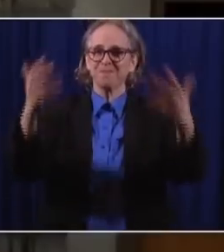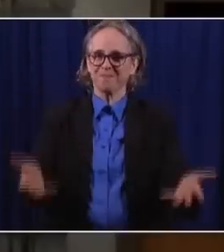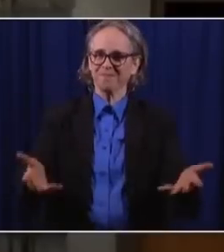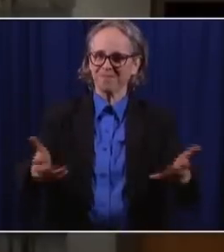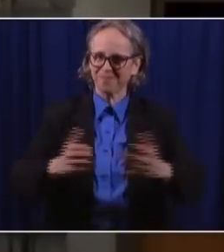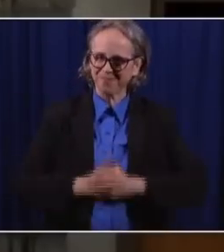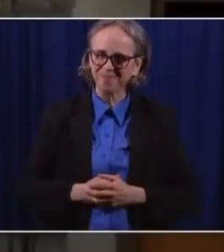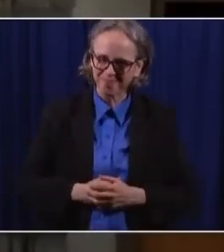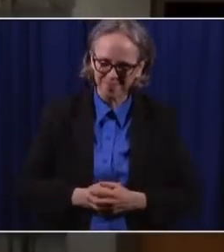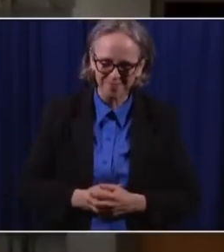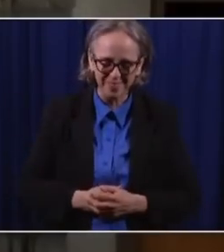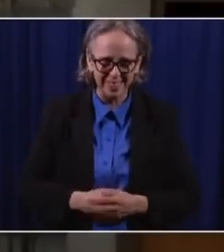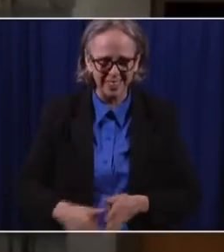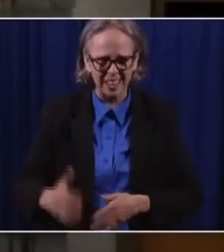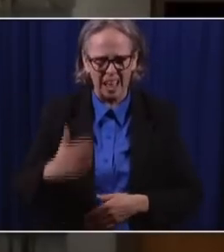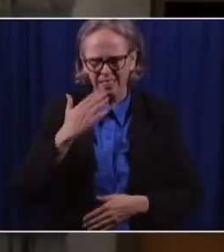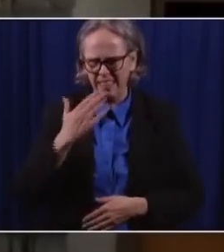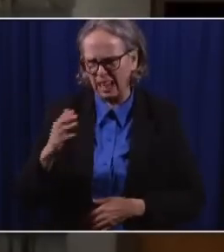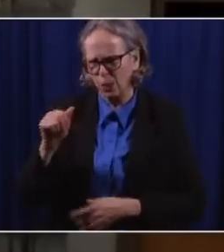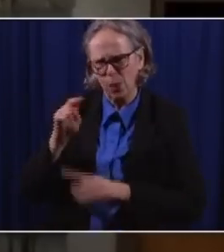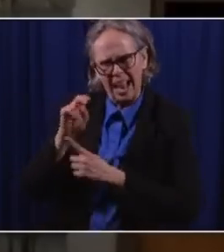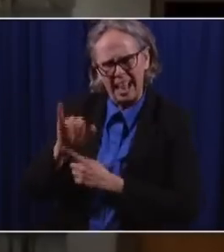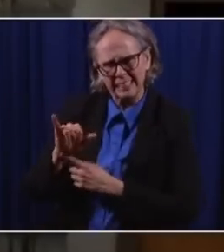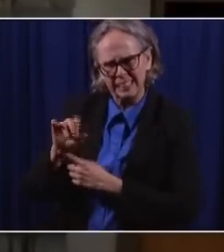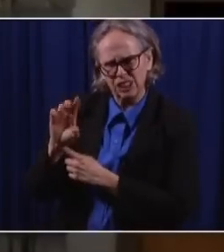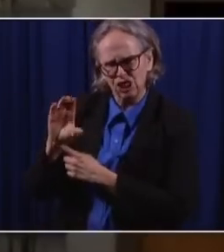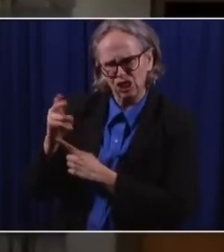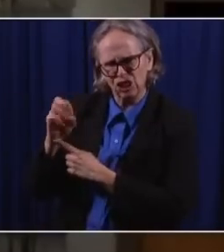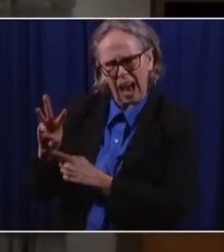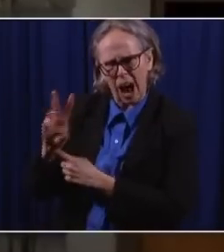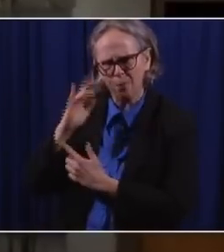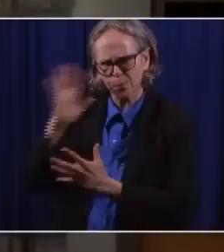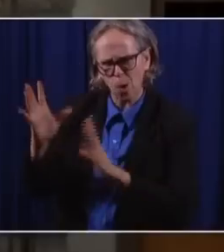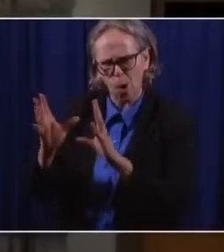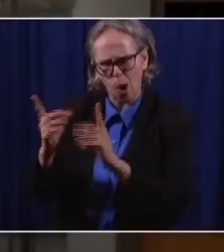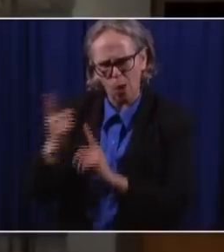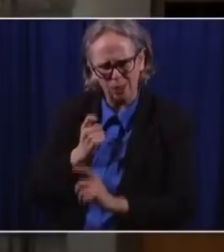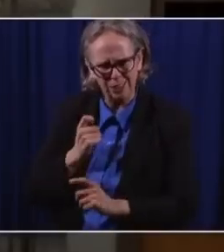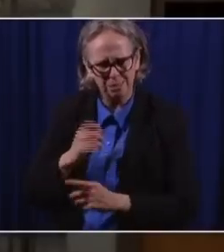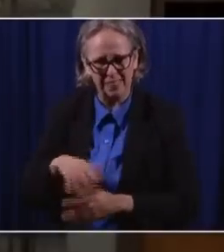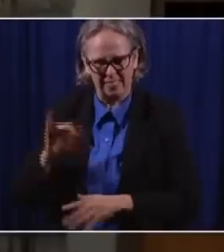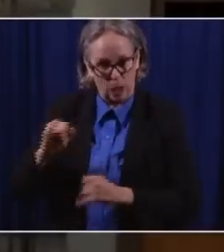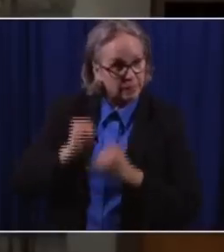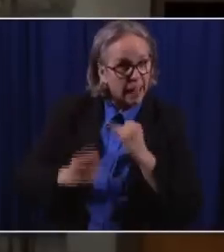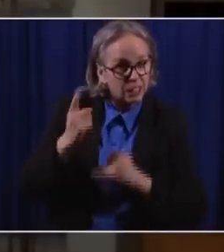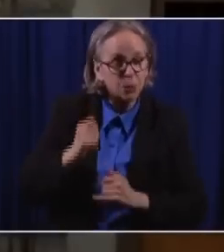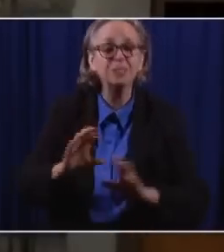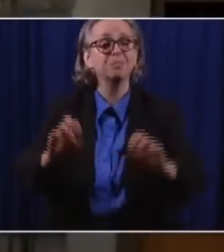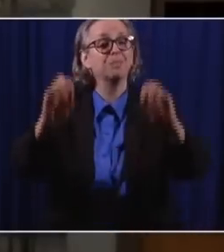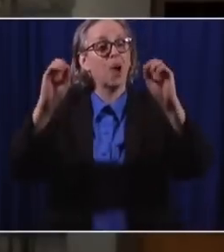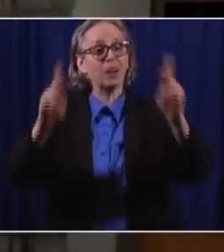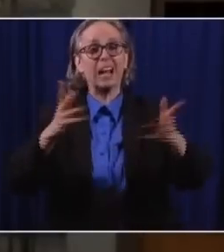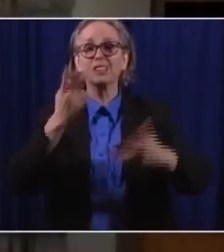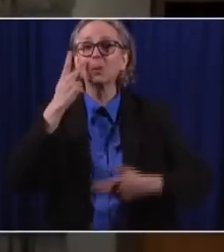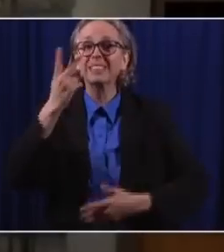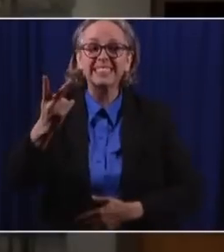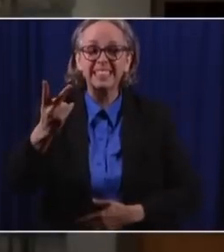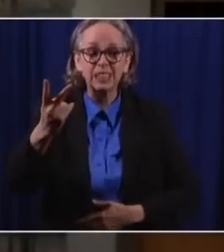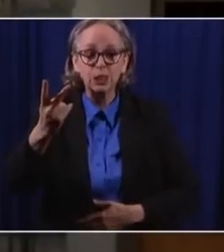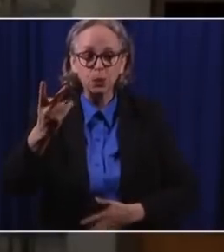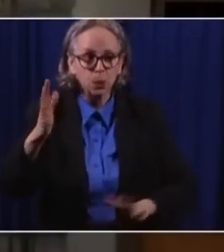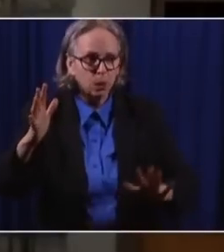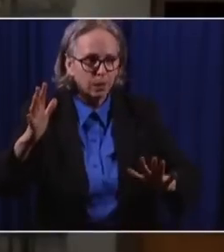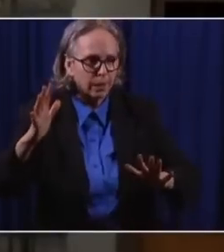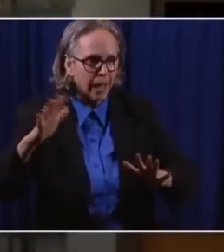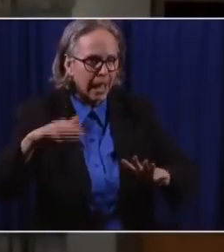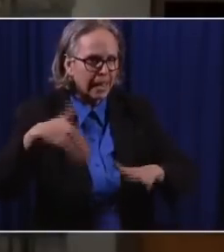Andy, thank you very much. And I guess Dan says that's the last question. I look forward to seeing you all next time. Our next